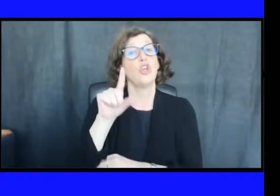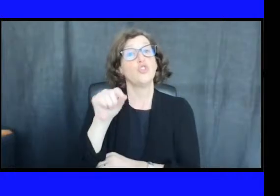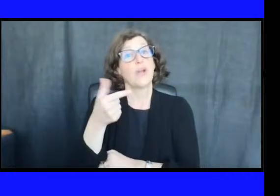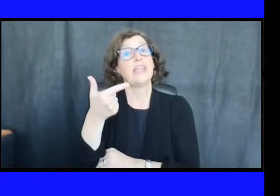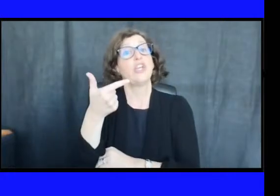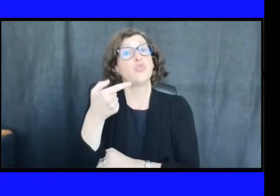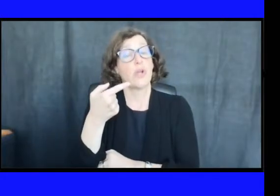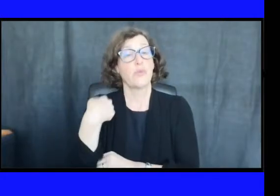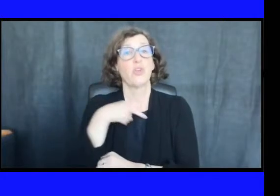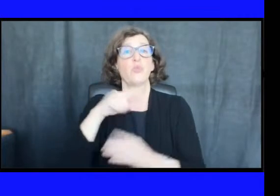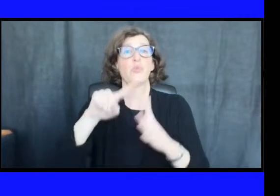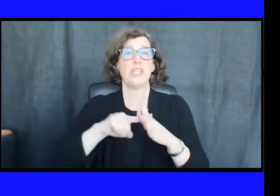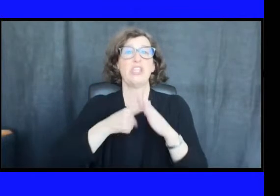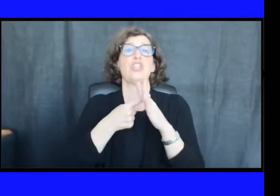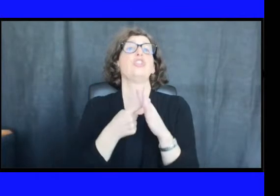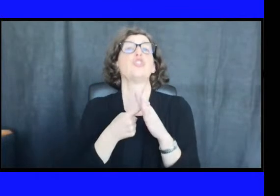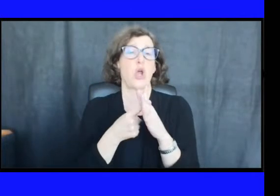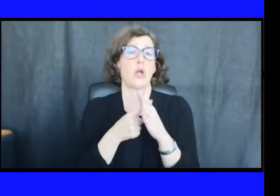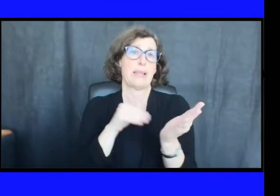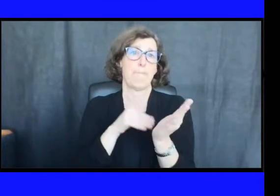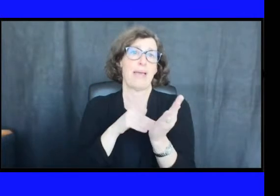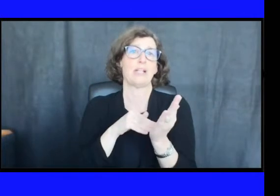business enterprises.